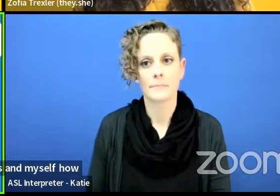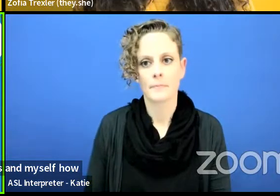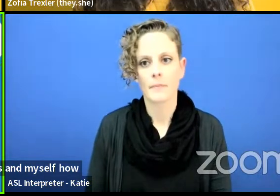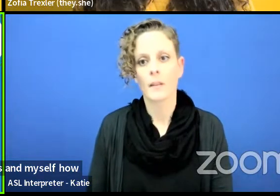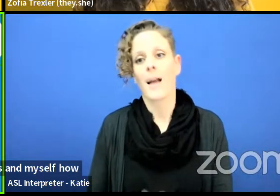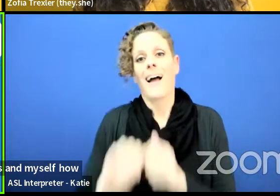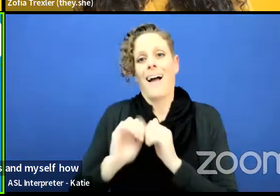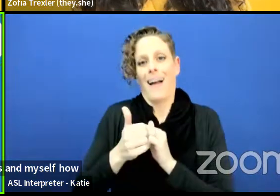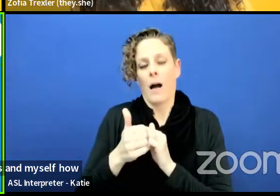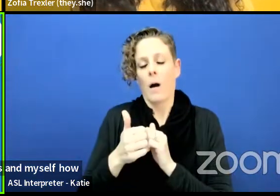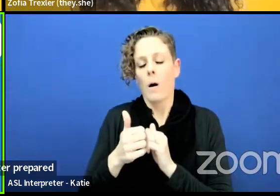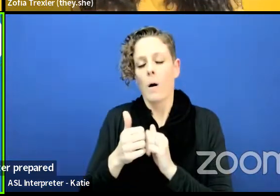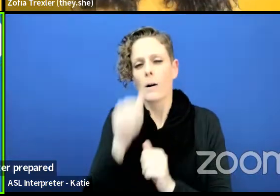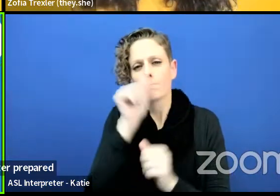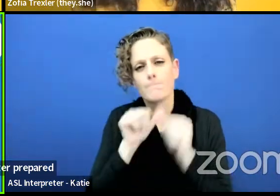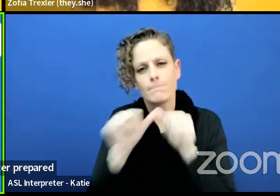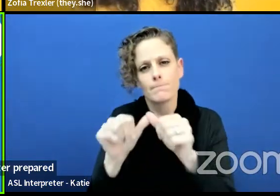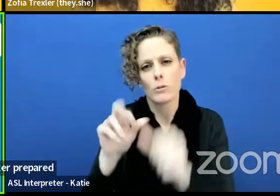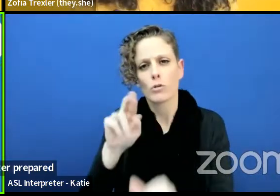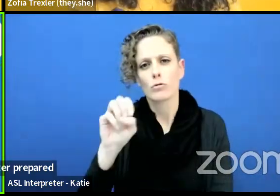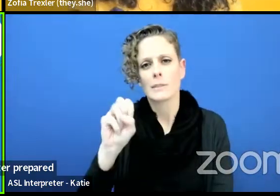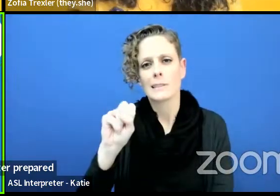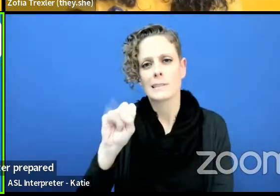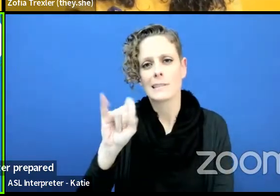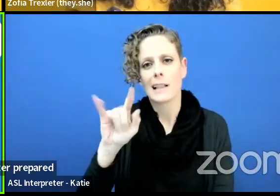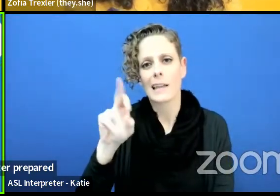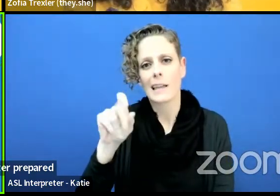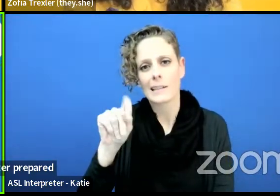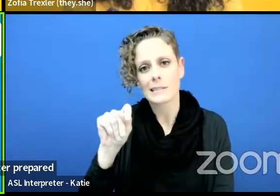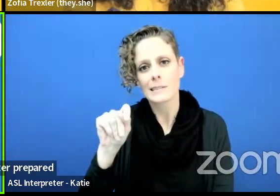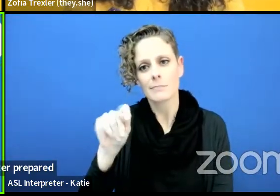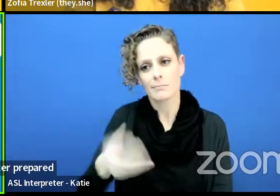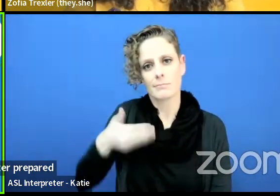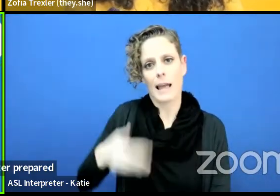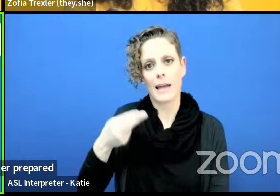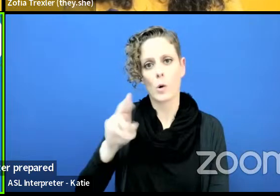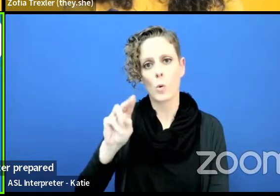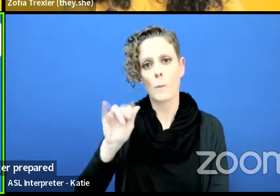how resilient that we are as human beings.